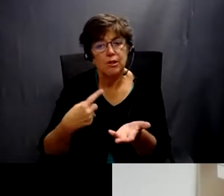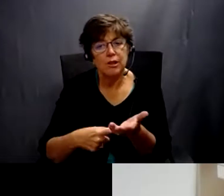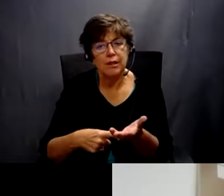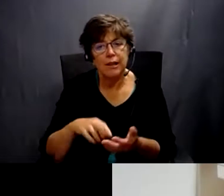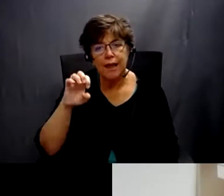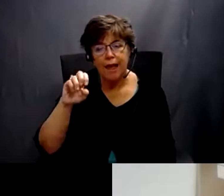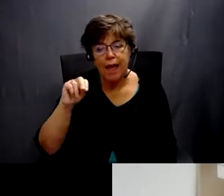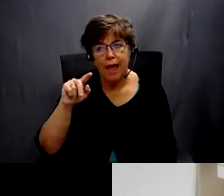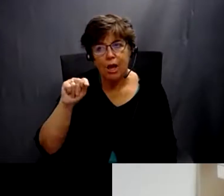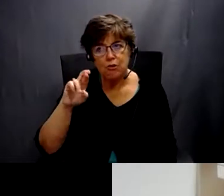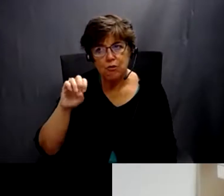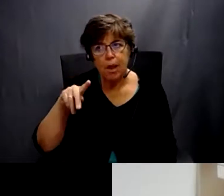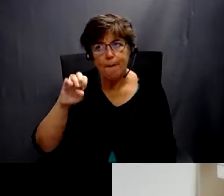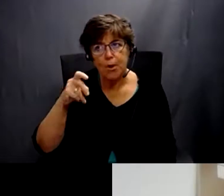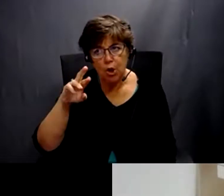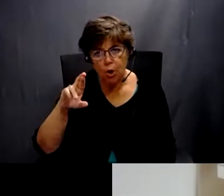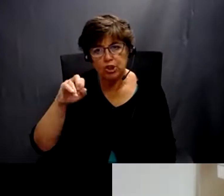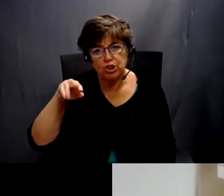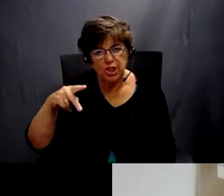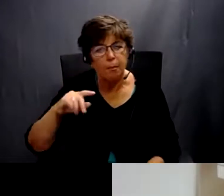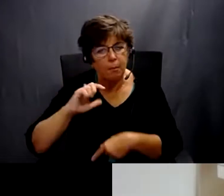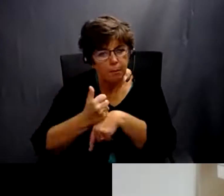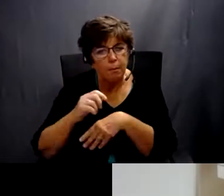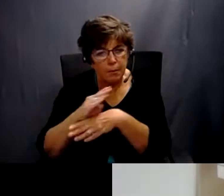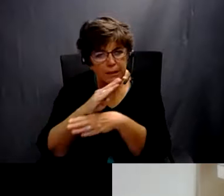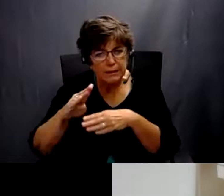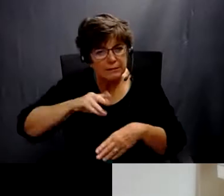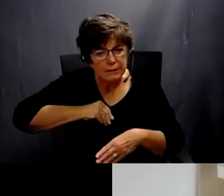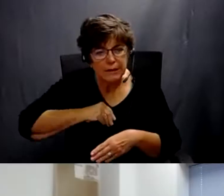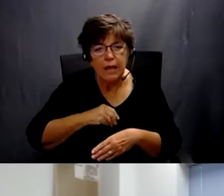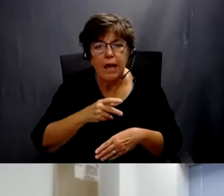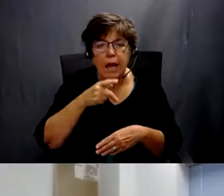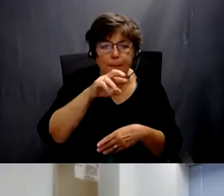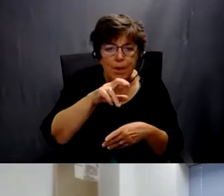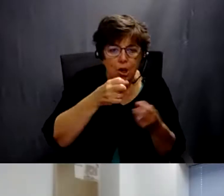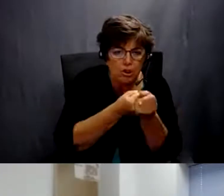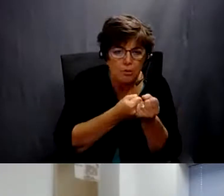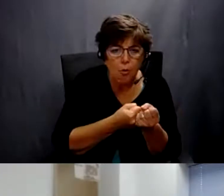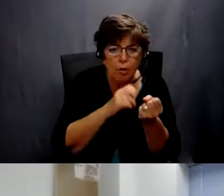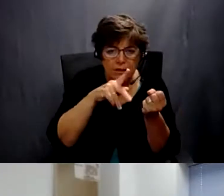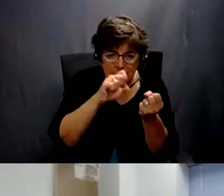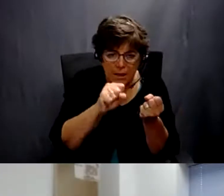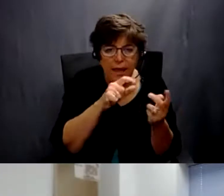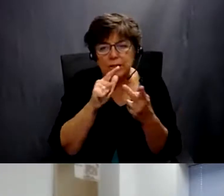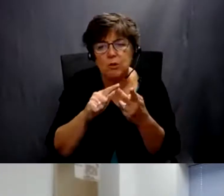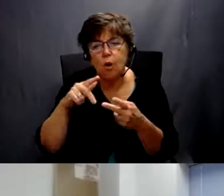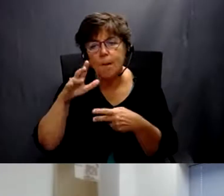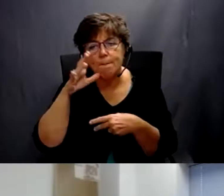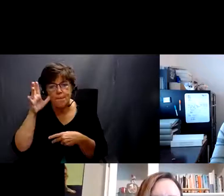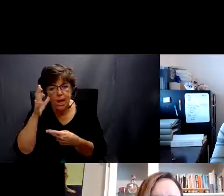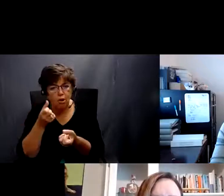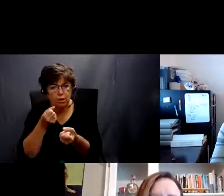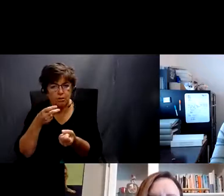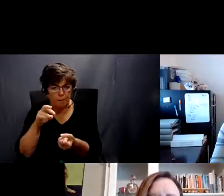entrepreneurship in peer support and parent peer support. And I'm going to add